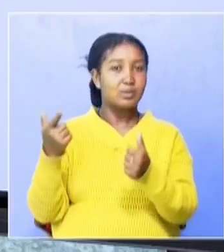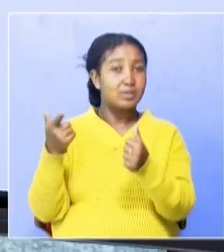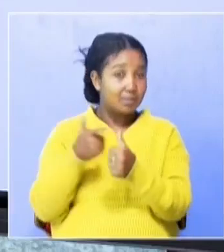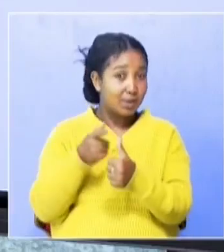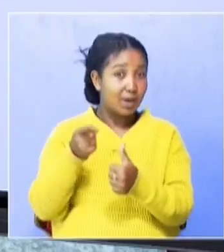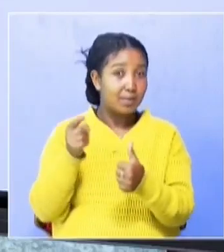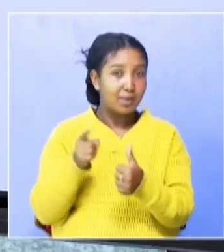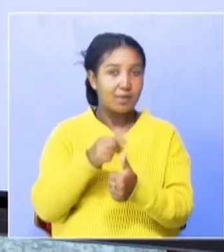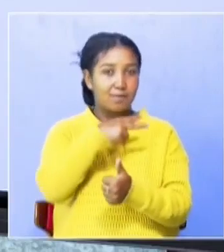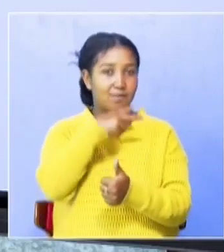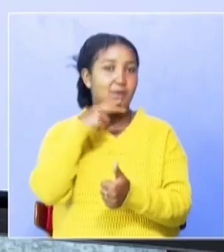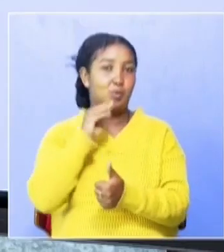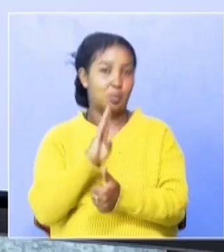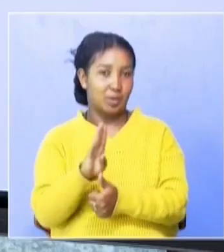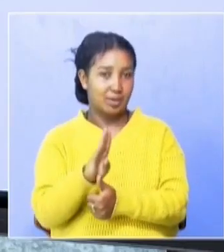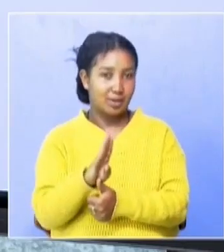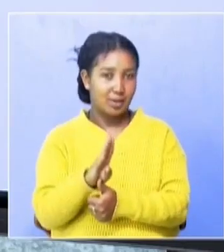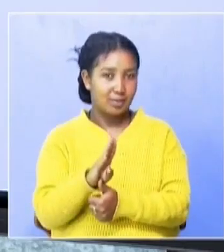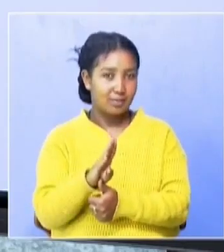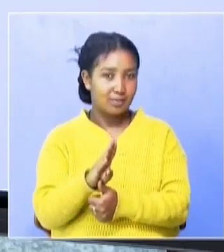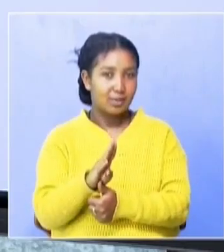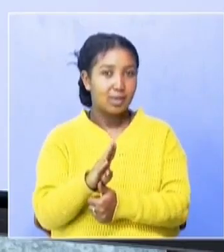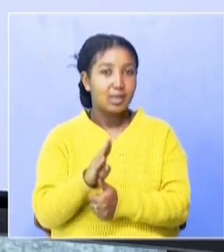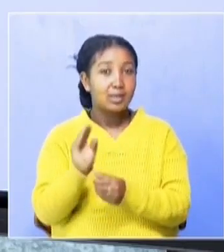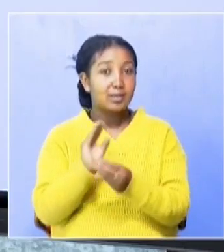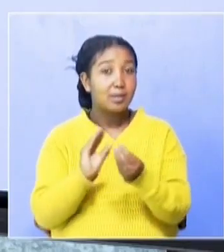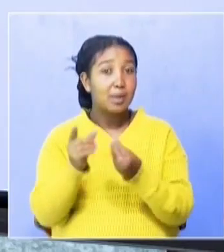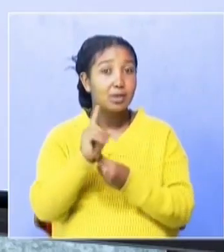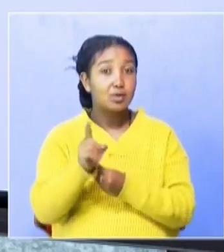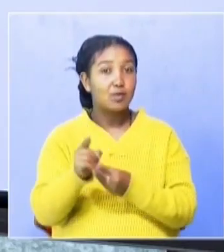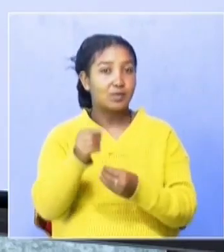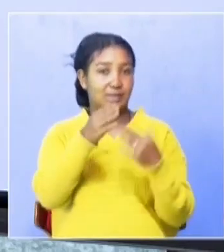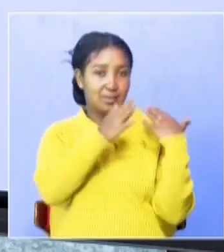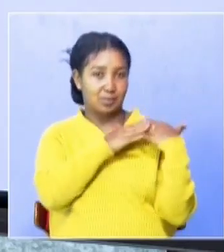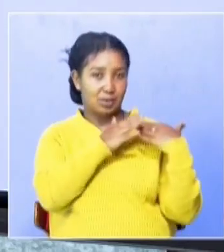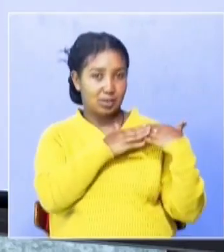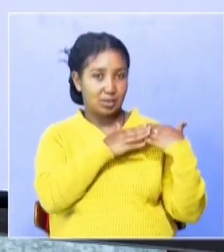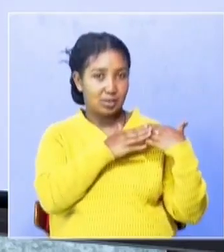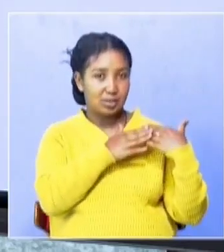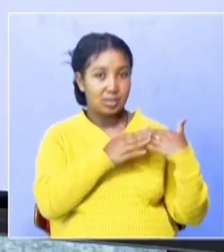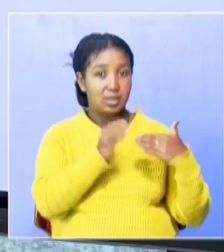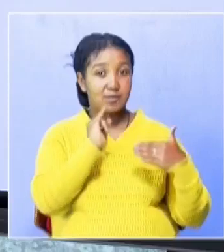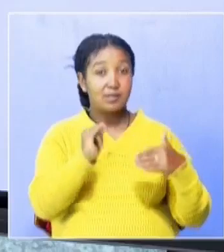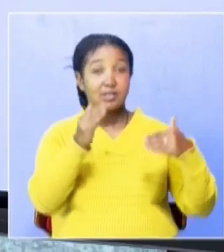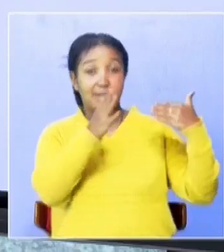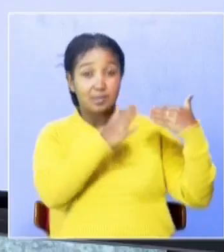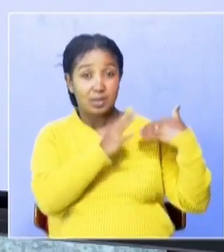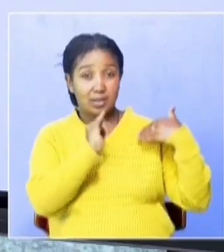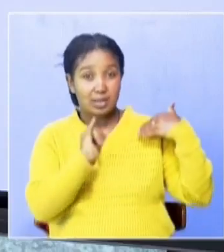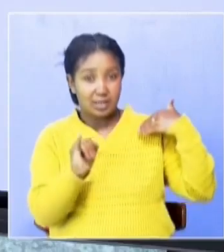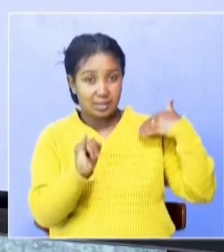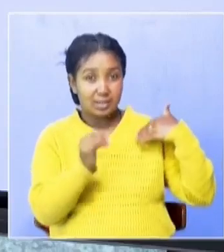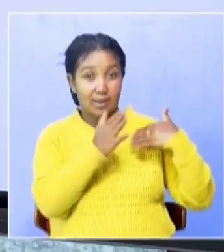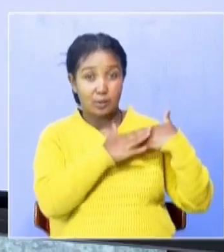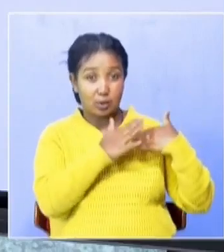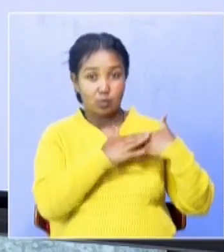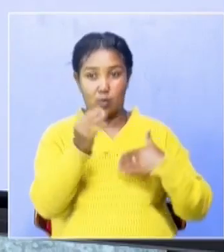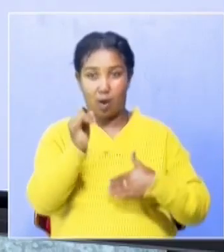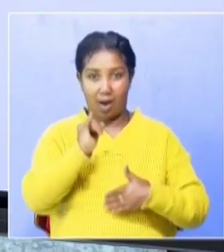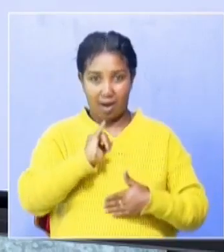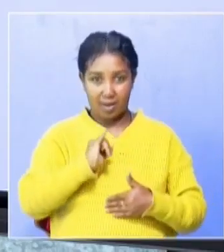from verb to be. Okay. It depends on the subject. If the subject is